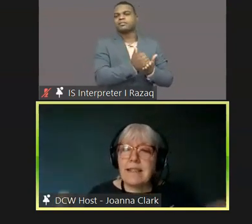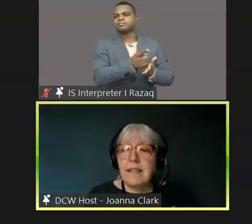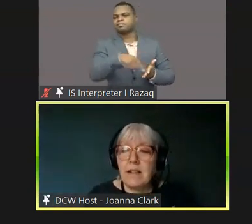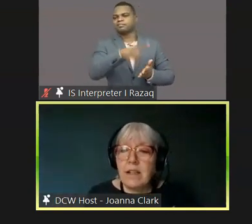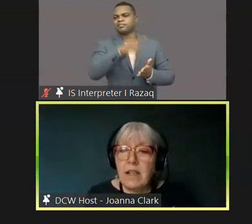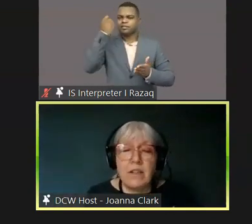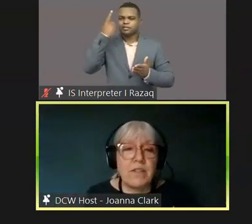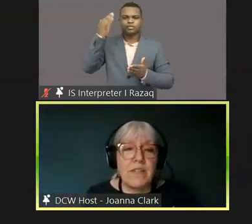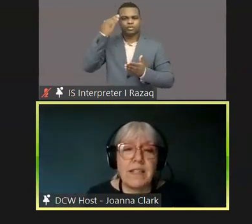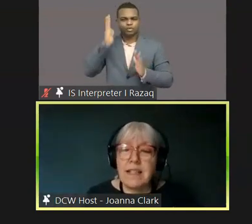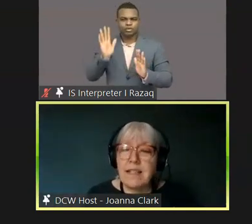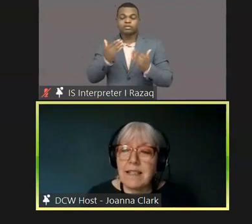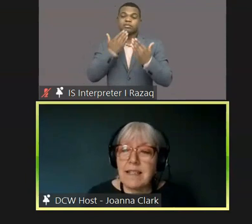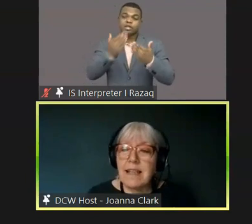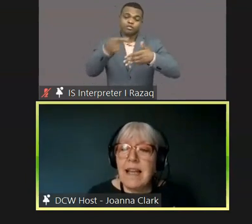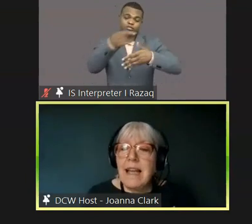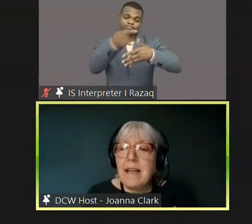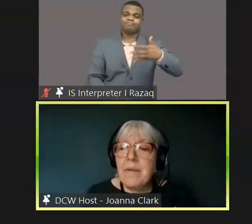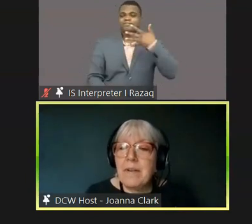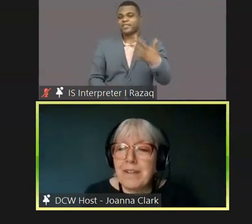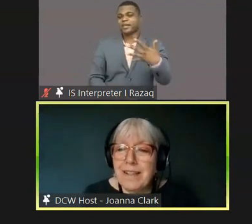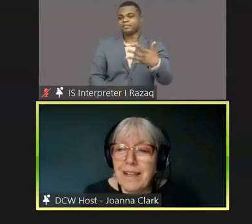it's, you know, a lot of it is